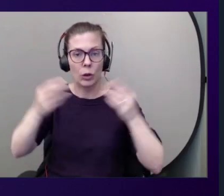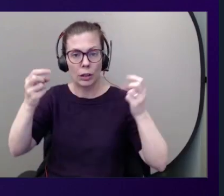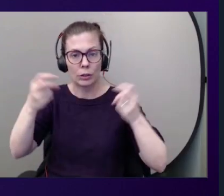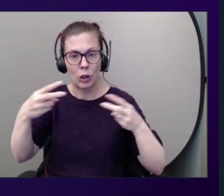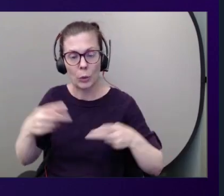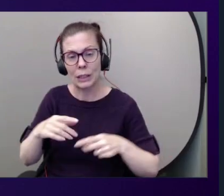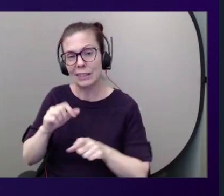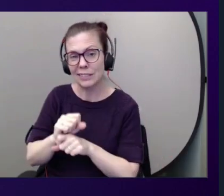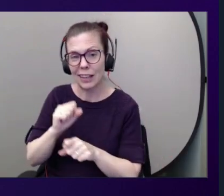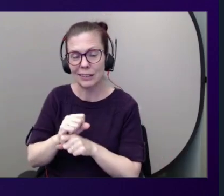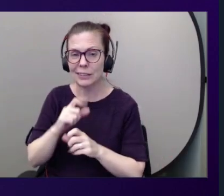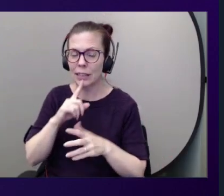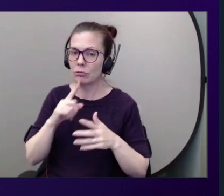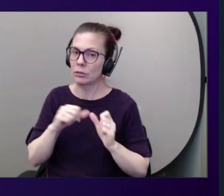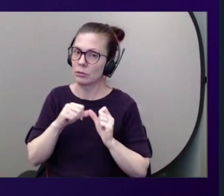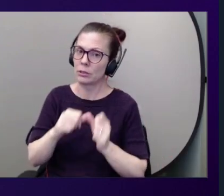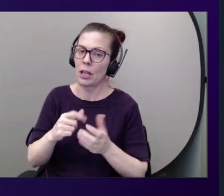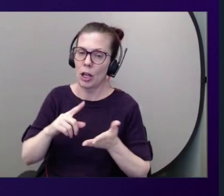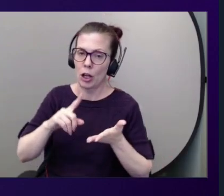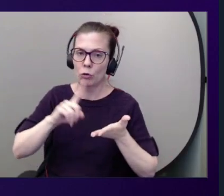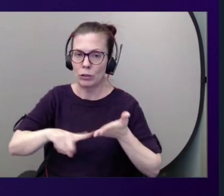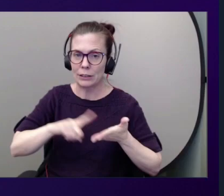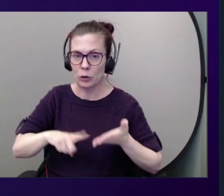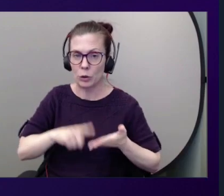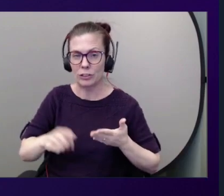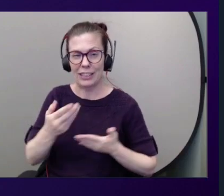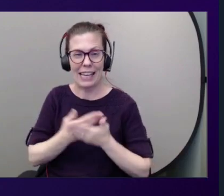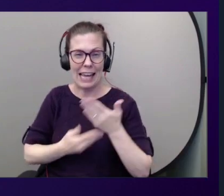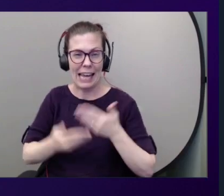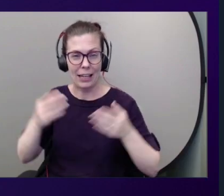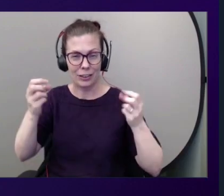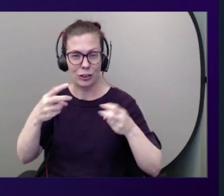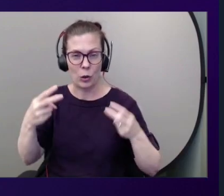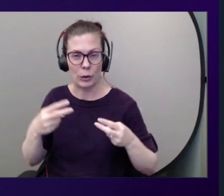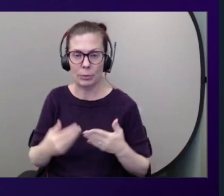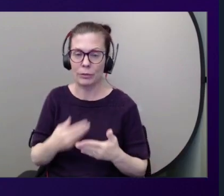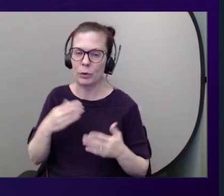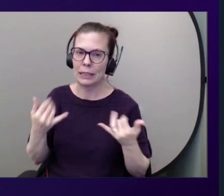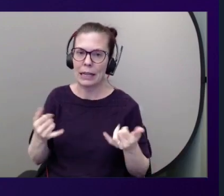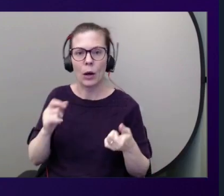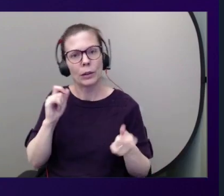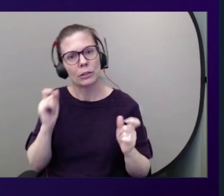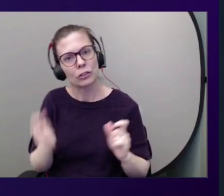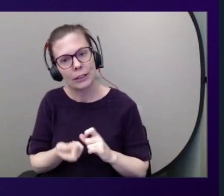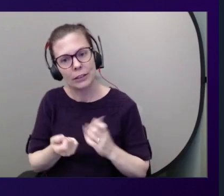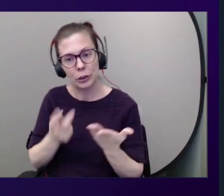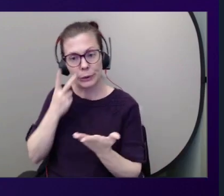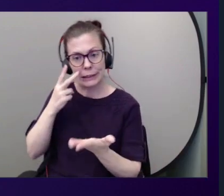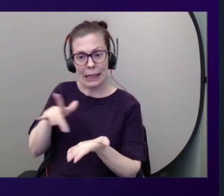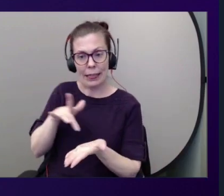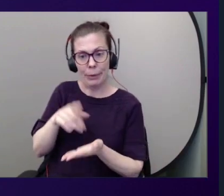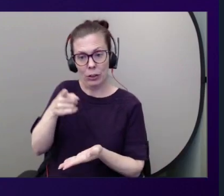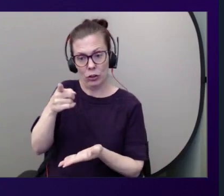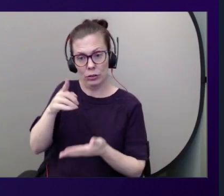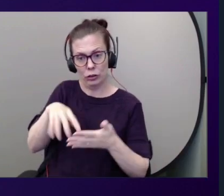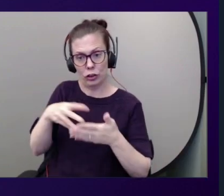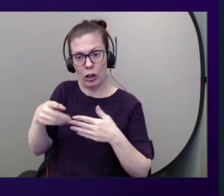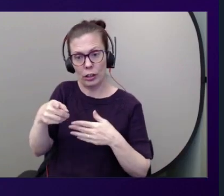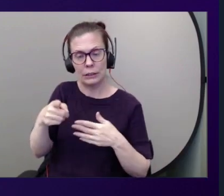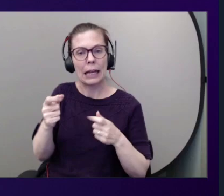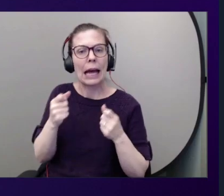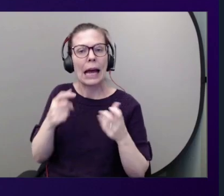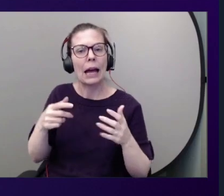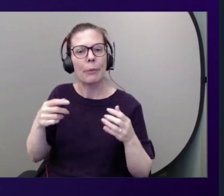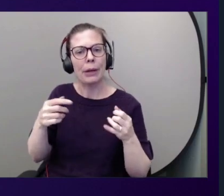research and hand coding before. But now this is changing. So as you can see in the middle chart there, the number of